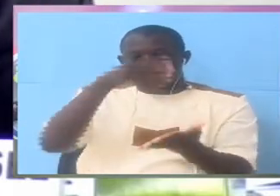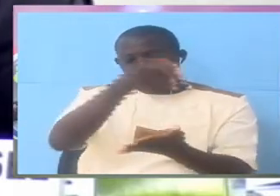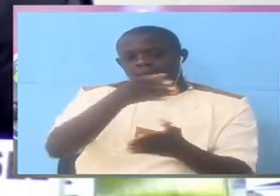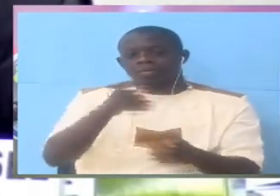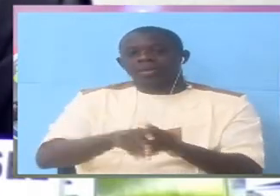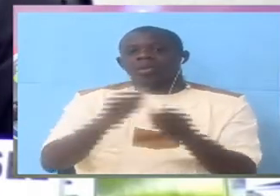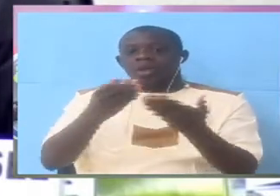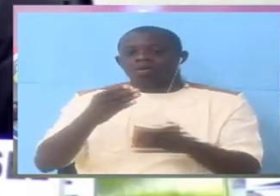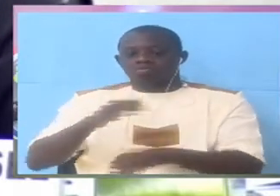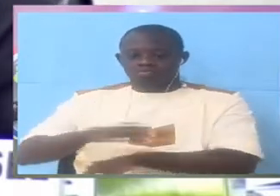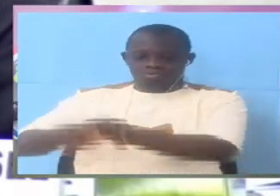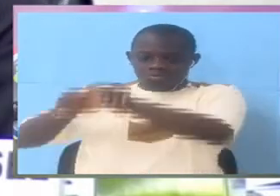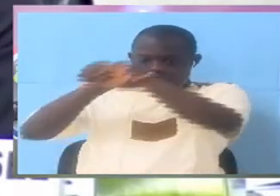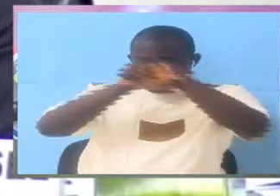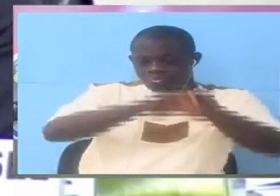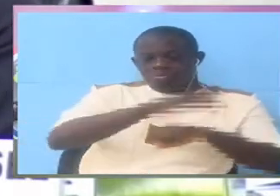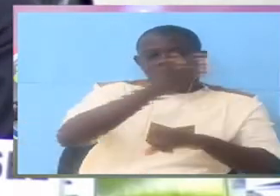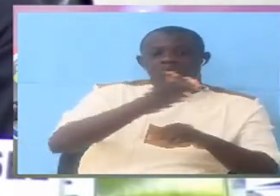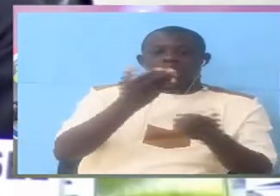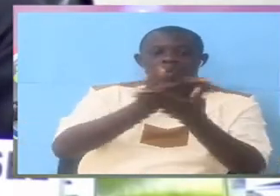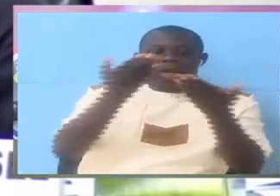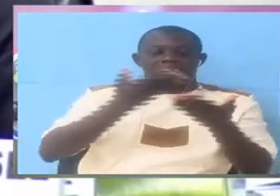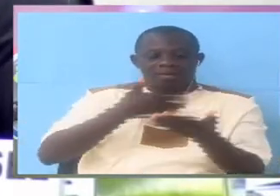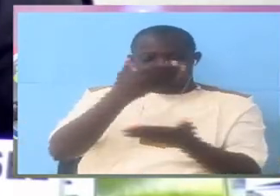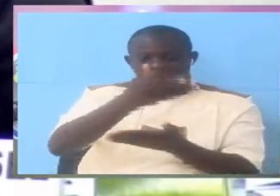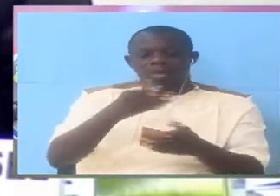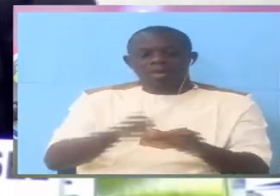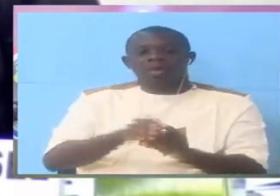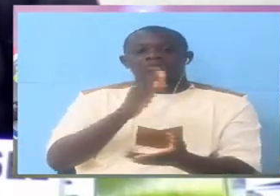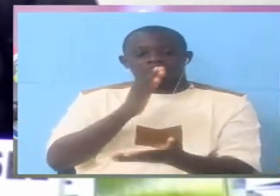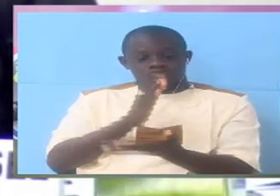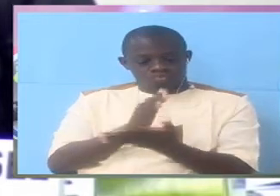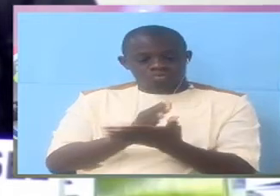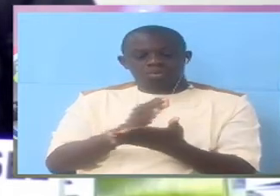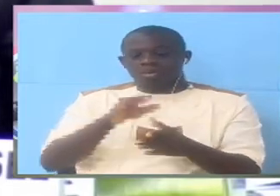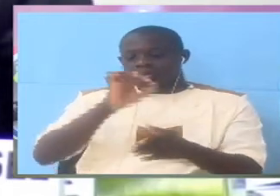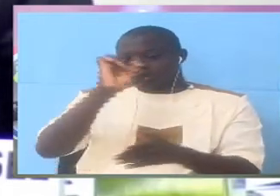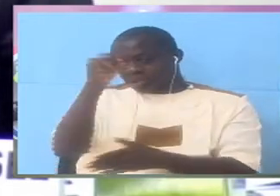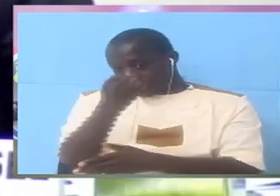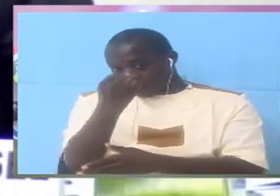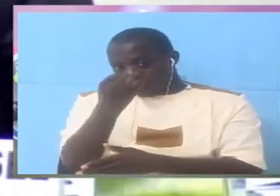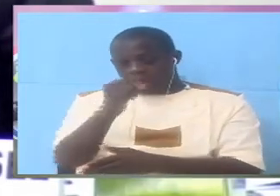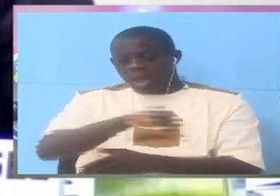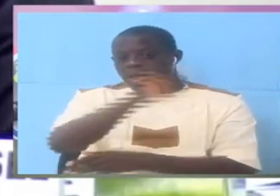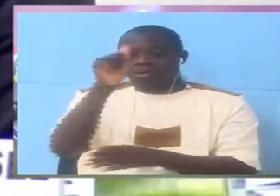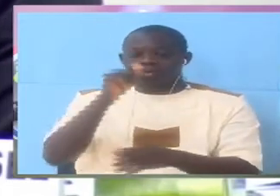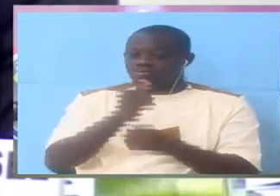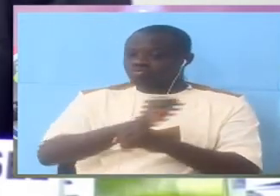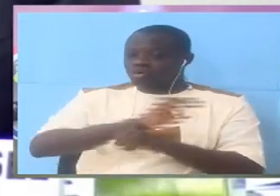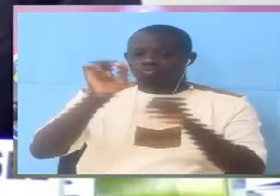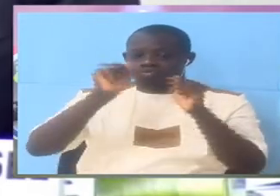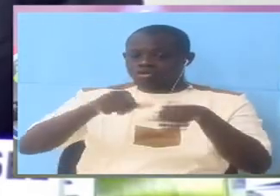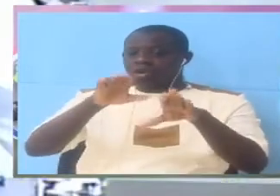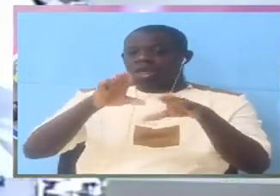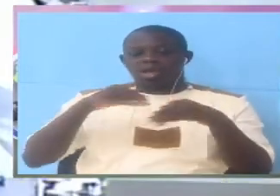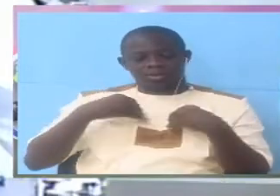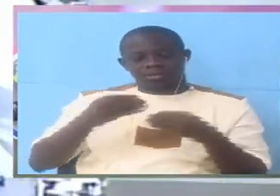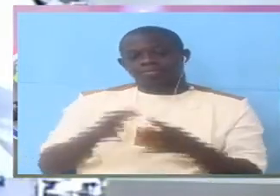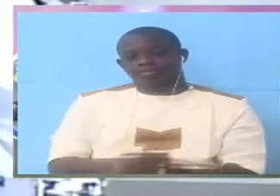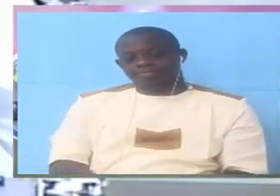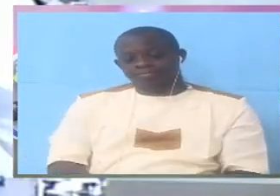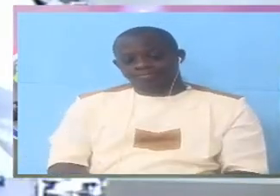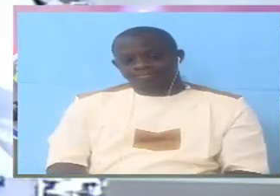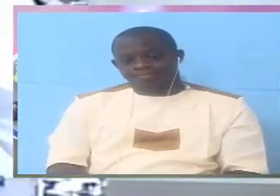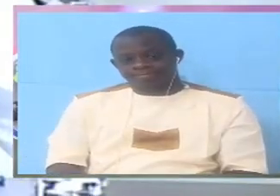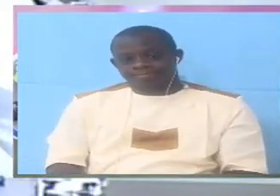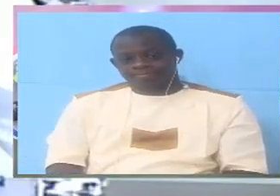take you to where the truth is. The truth is painful and inconvenient.